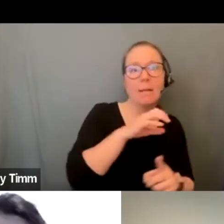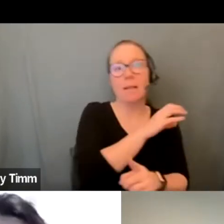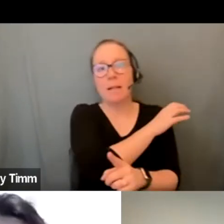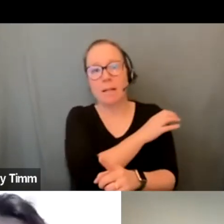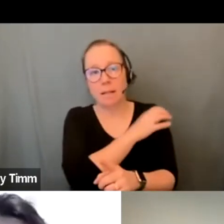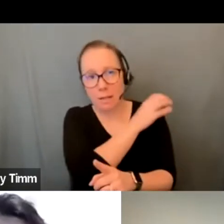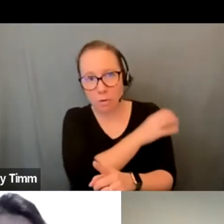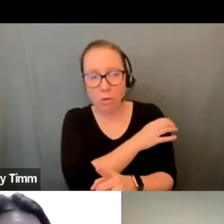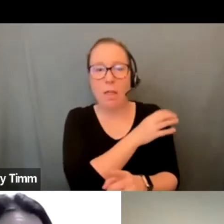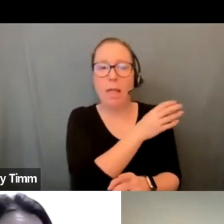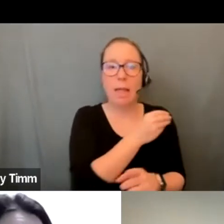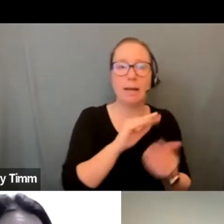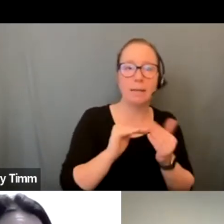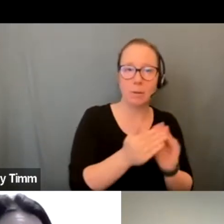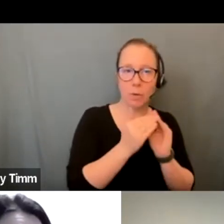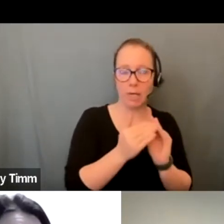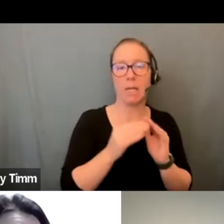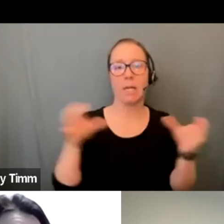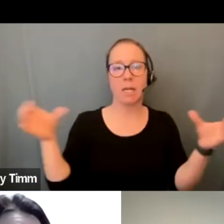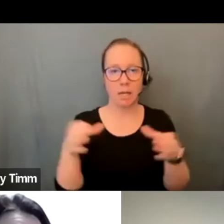all being part of the same community.